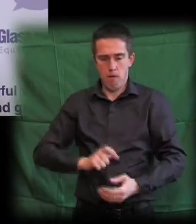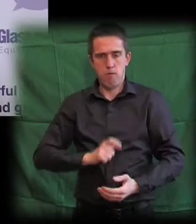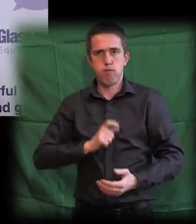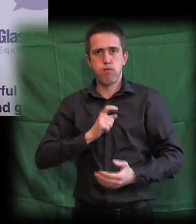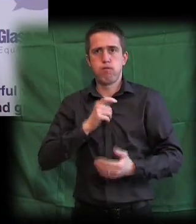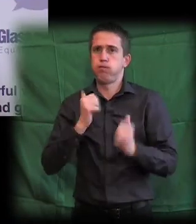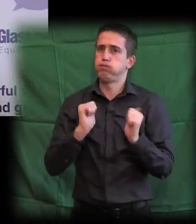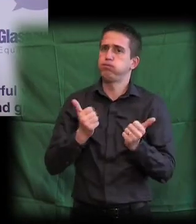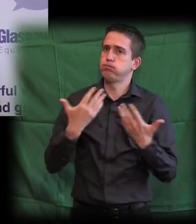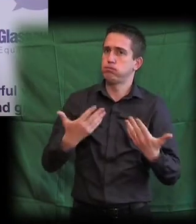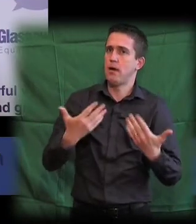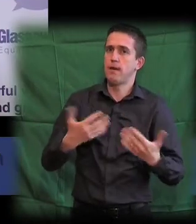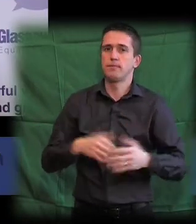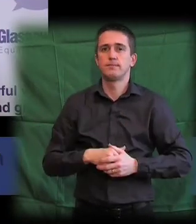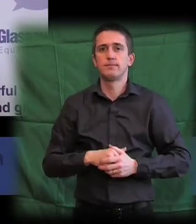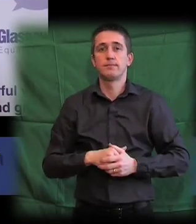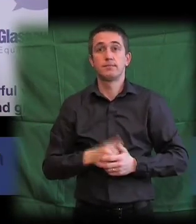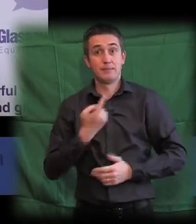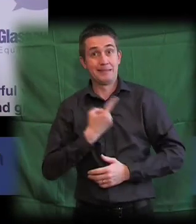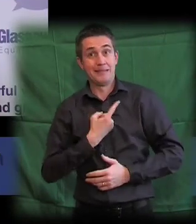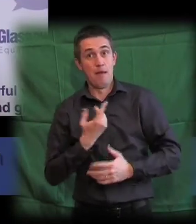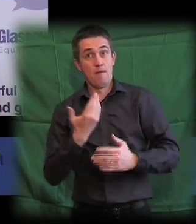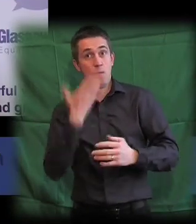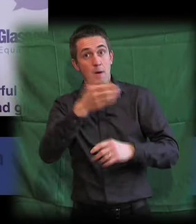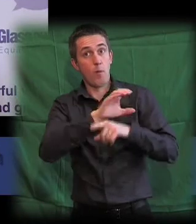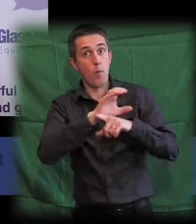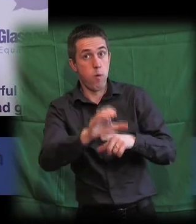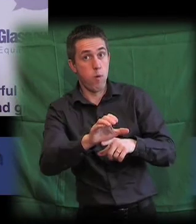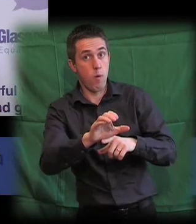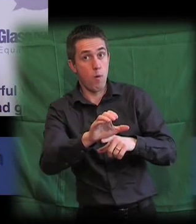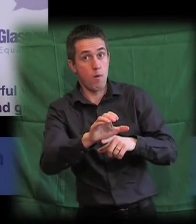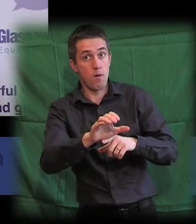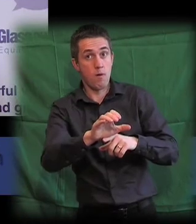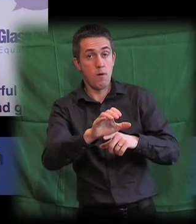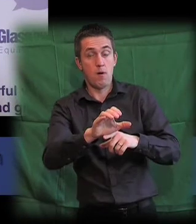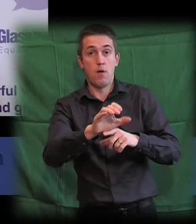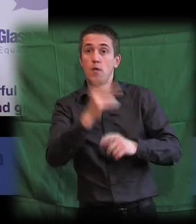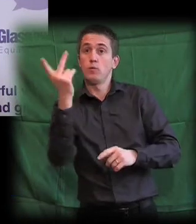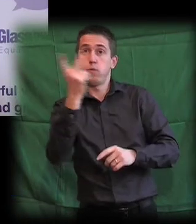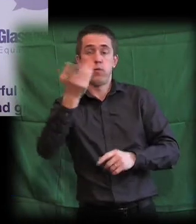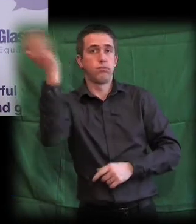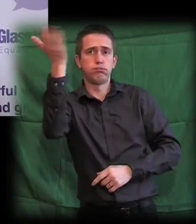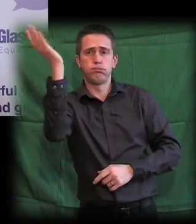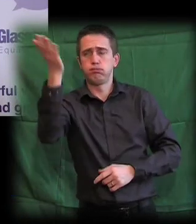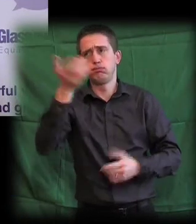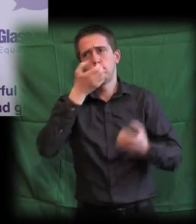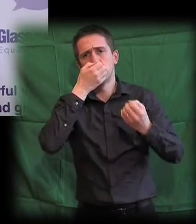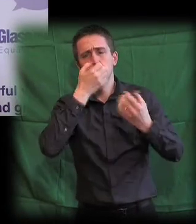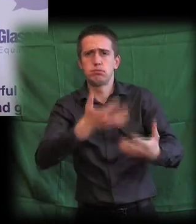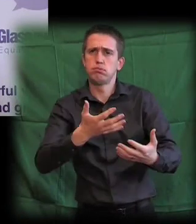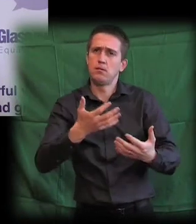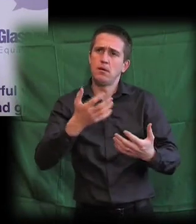along and the girls that took the class were so lovely and